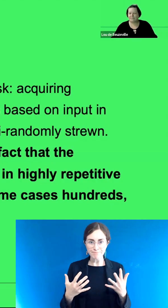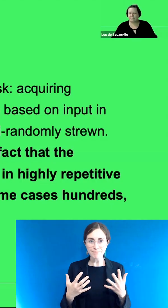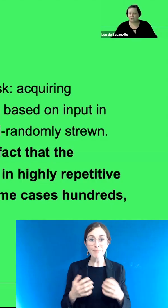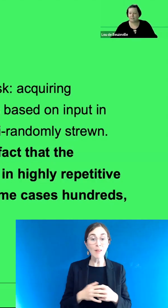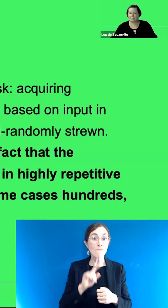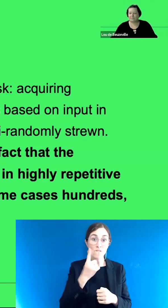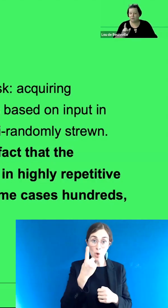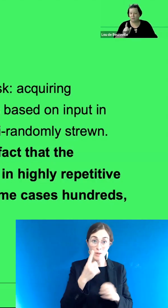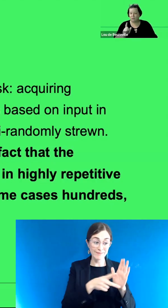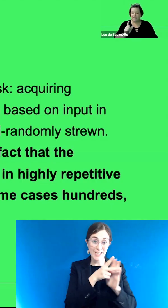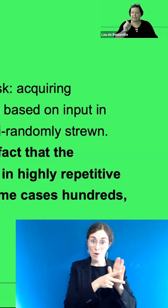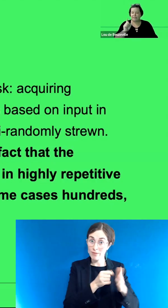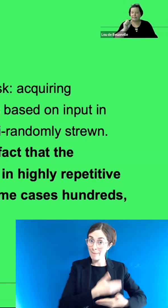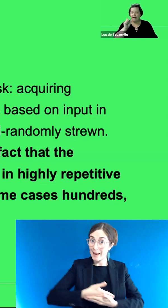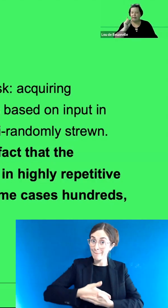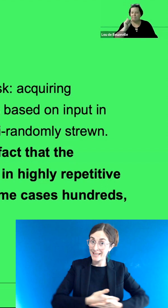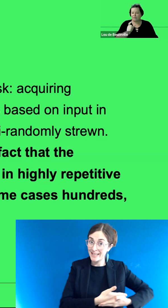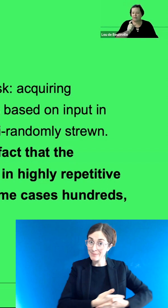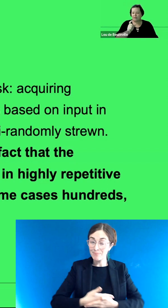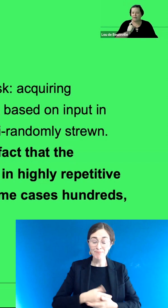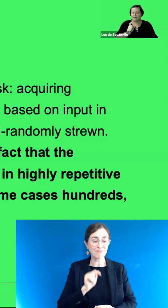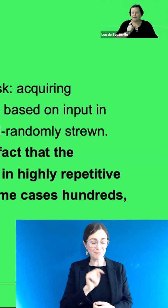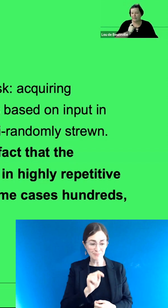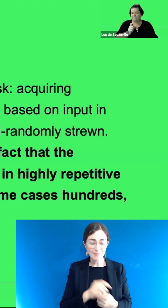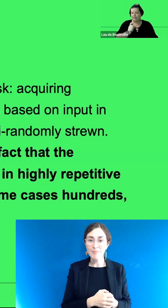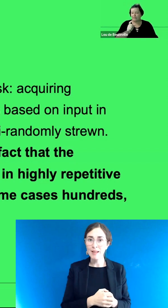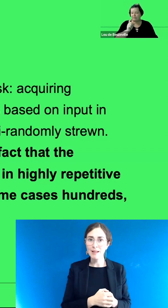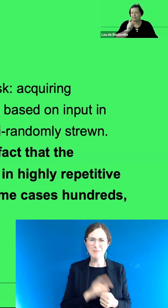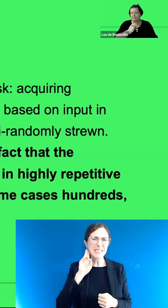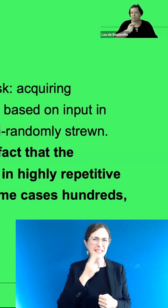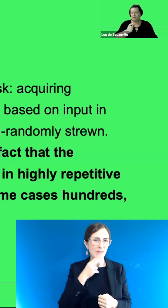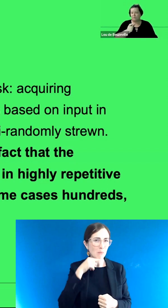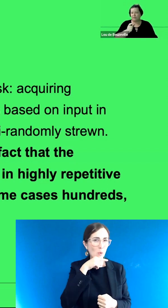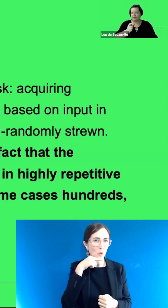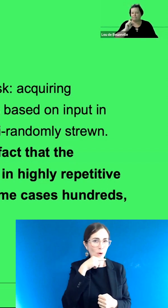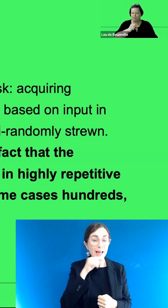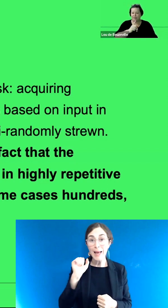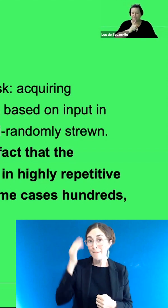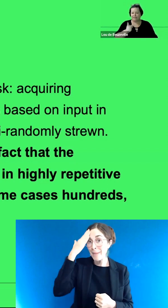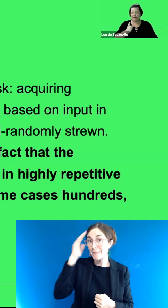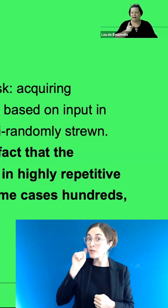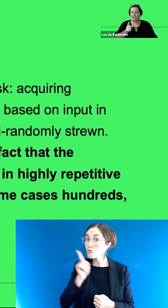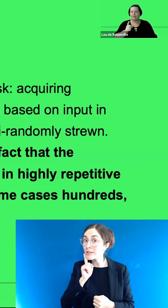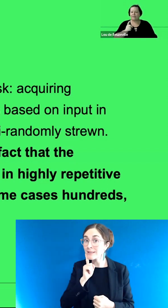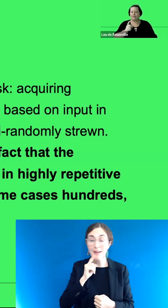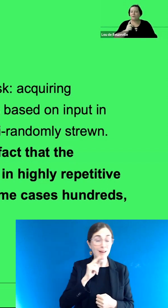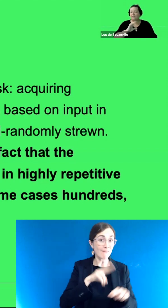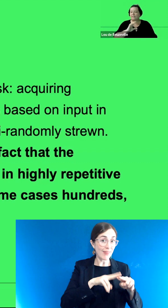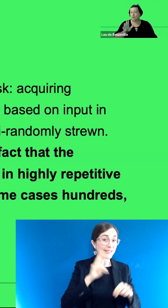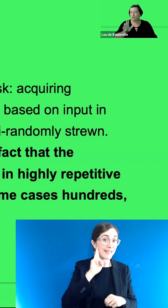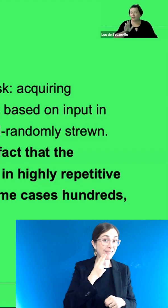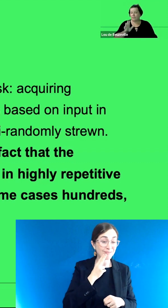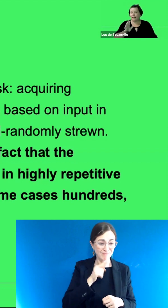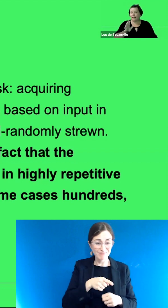Basically, the first video is a baby, a deaf boy with a hearing mother, deaf father, doing